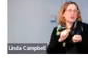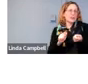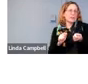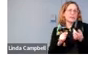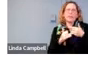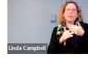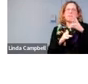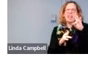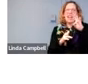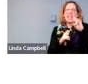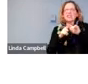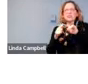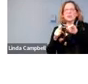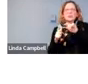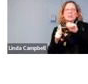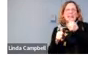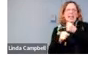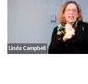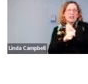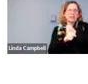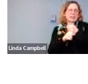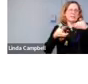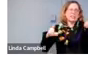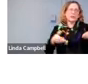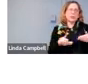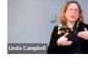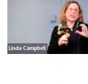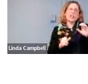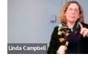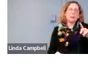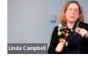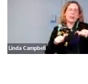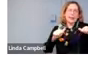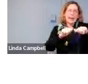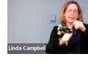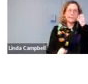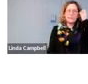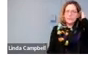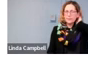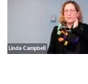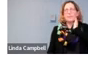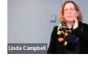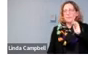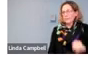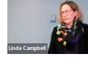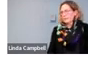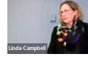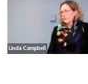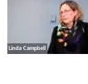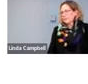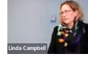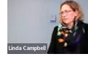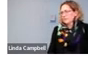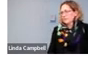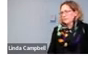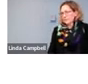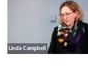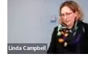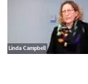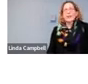So the ecosystems can be altered within 7 to 10 years of the introduction of chain pickerel into the lake.